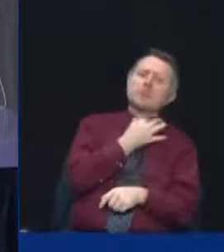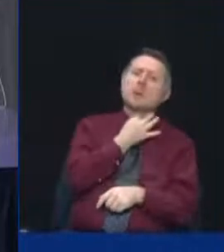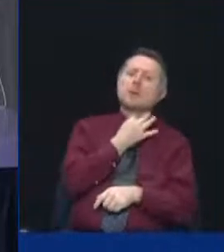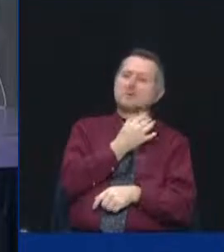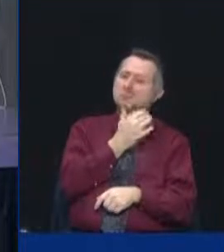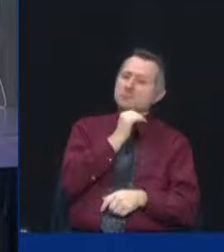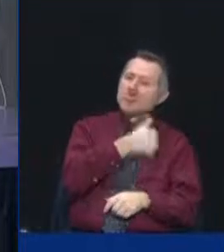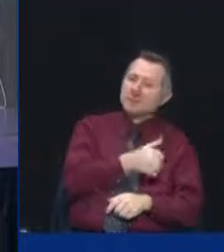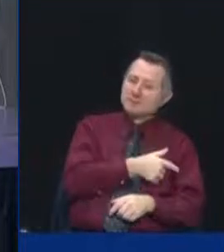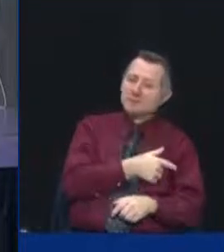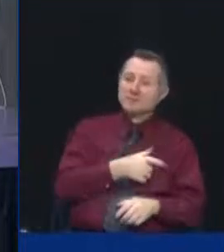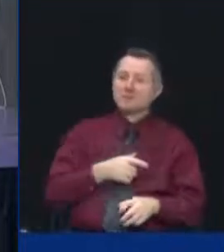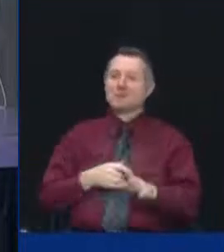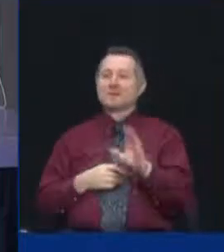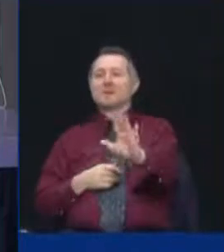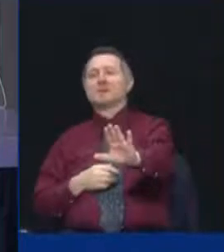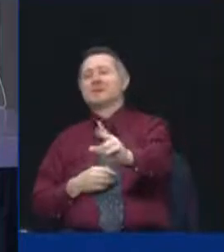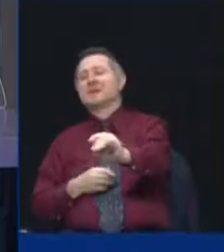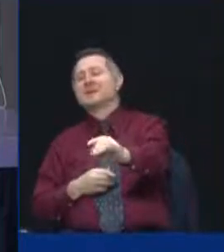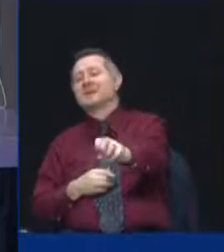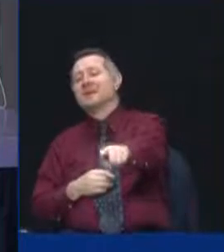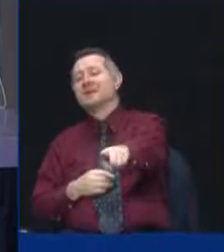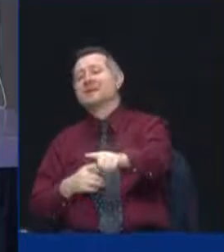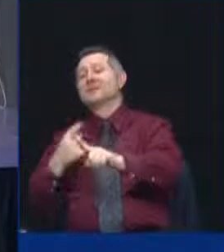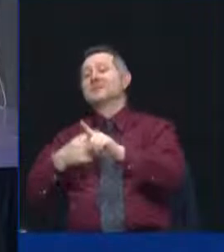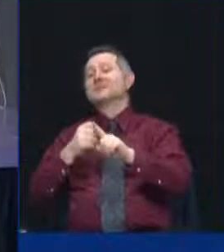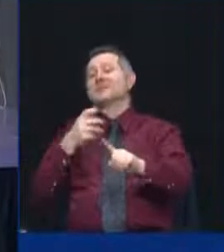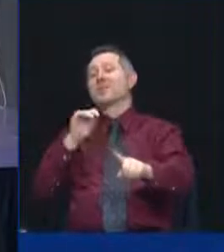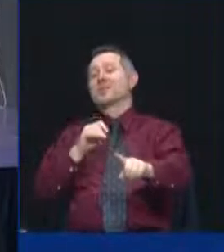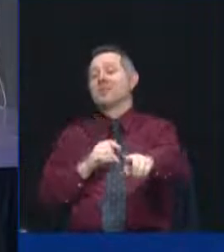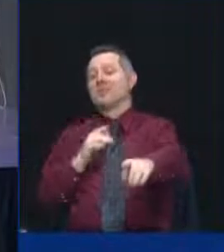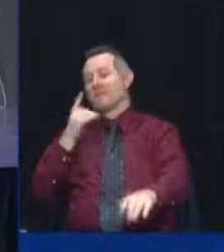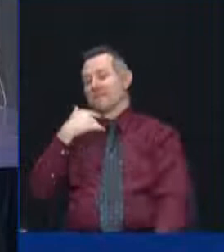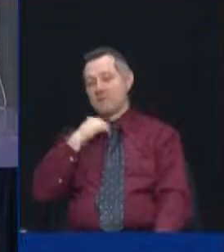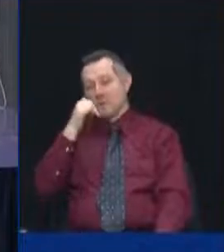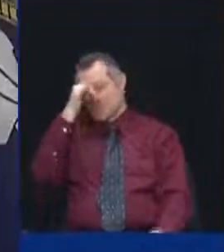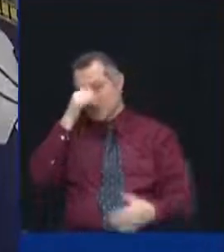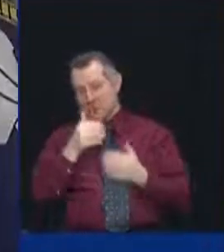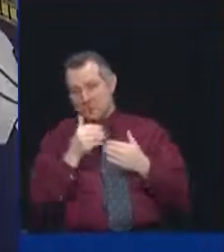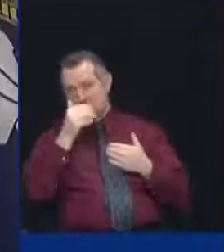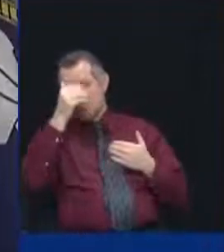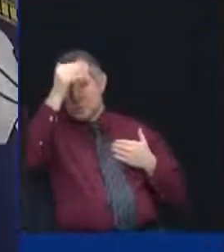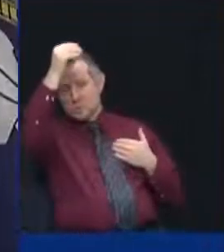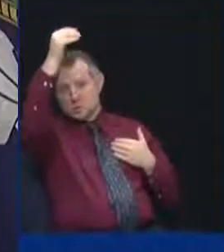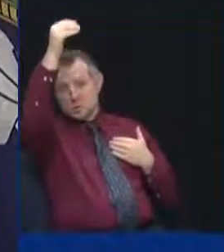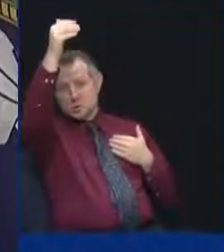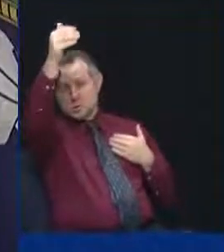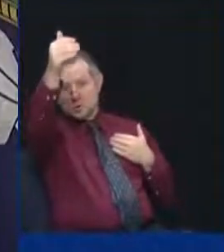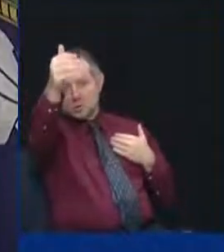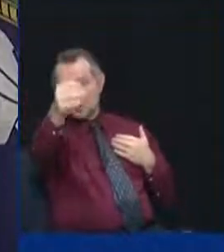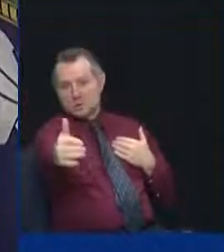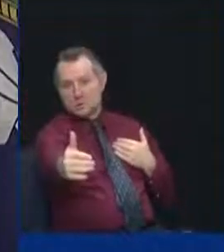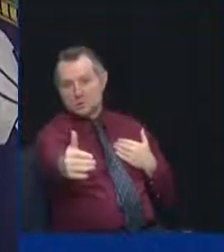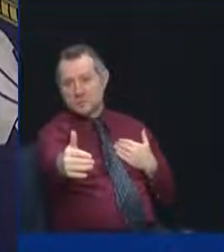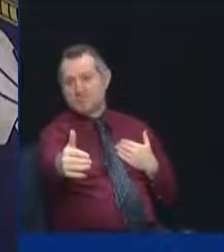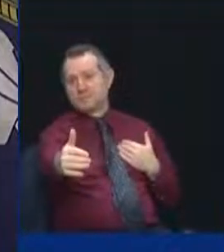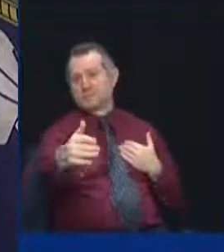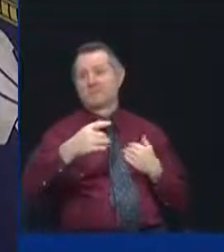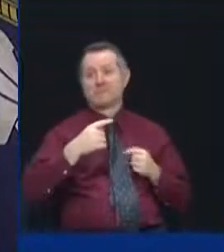second. September, in some ways, is a world away, right? Look how much changes month to